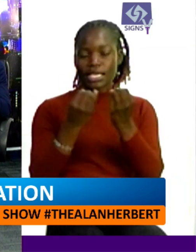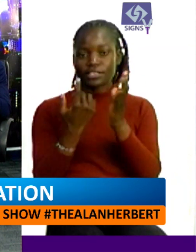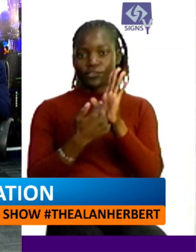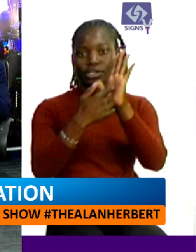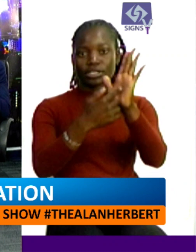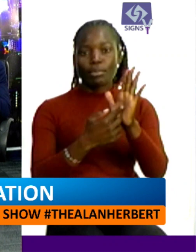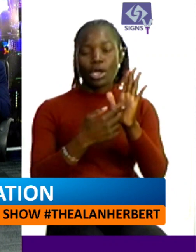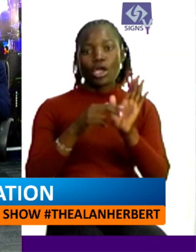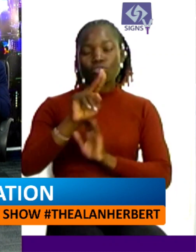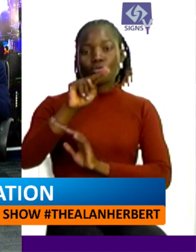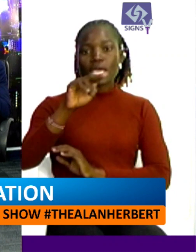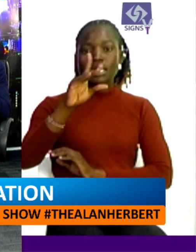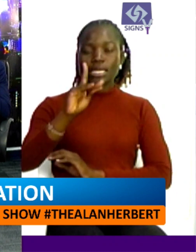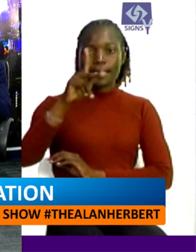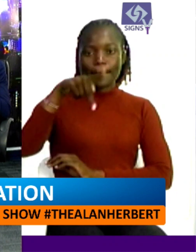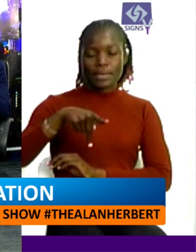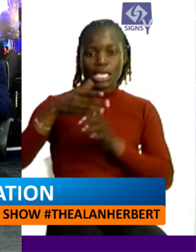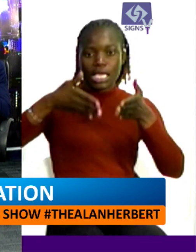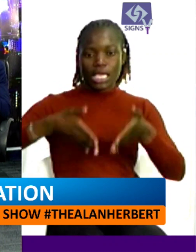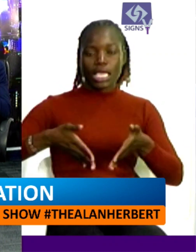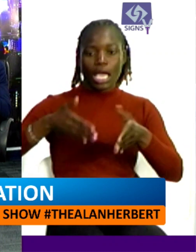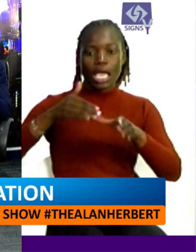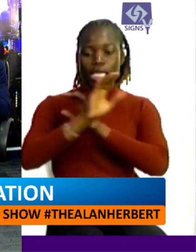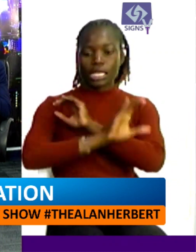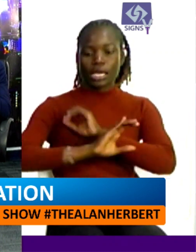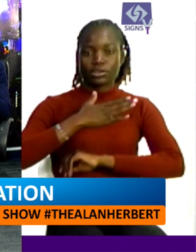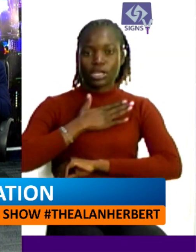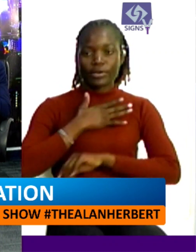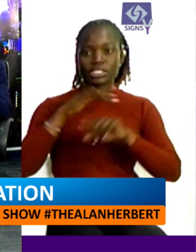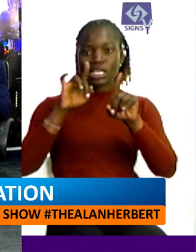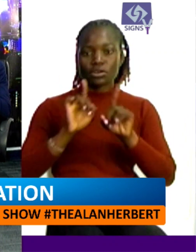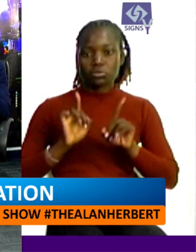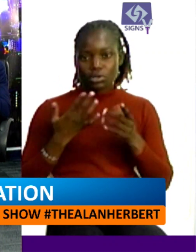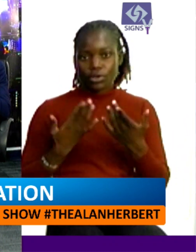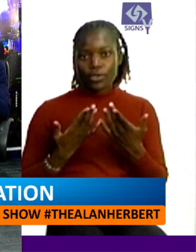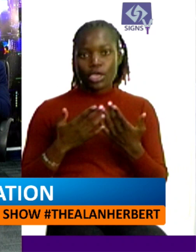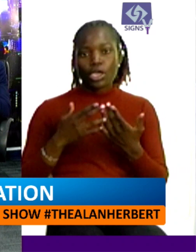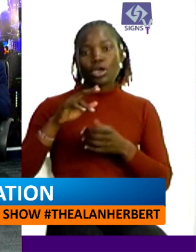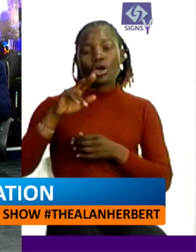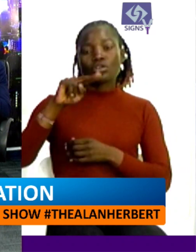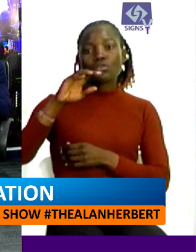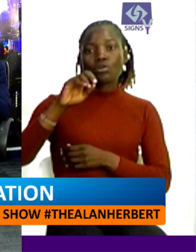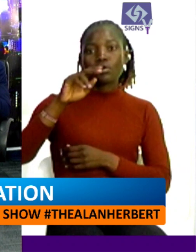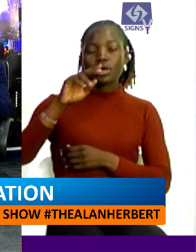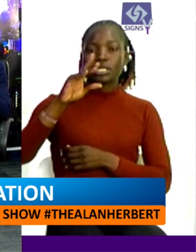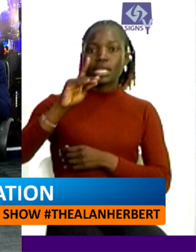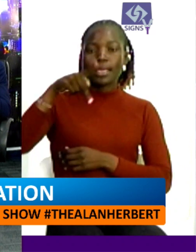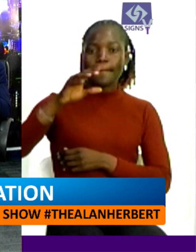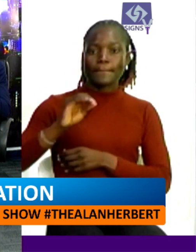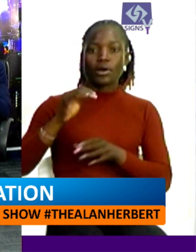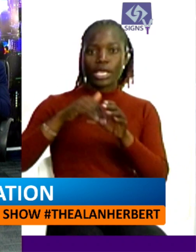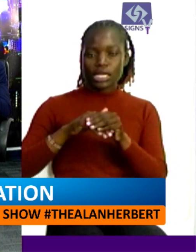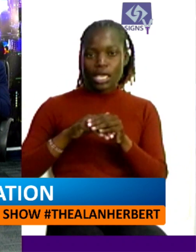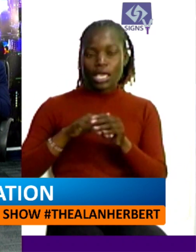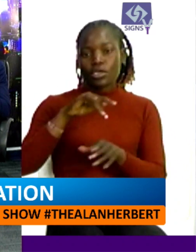the United Disabled Persons of Kenya here in our country, and of course the likes of Nudipo in Uganda and